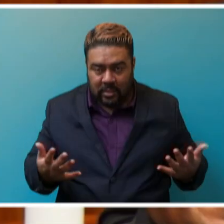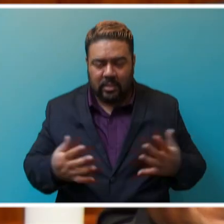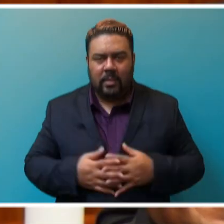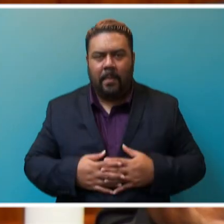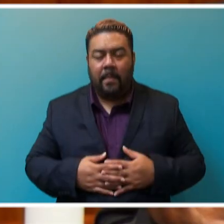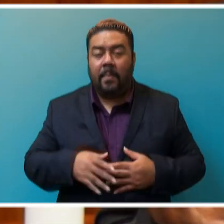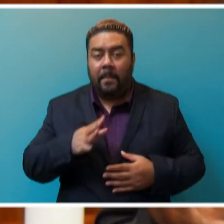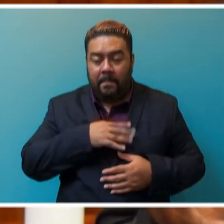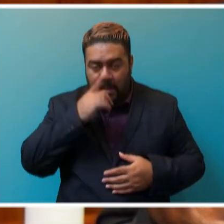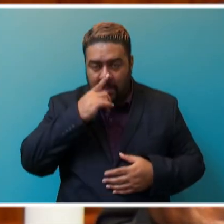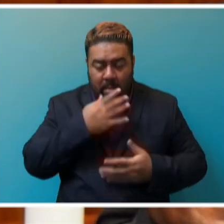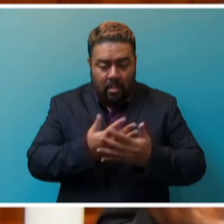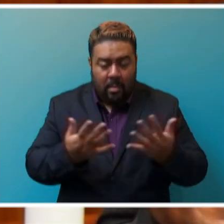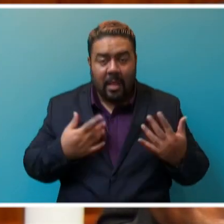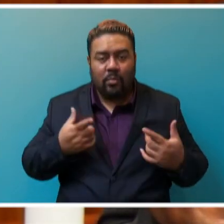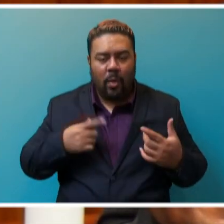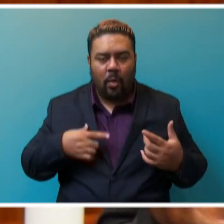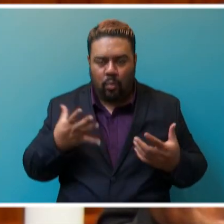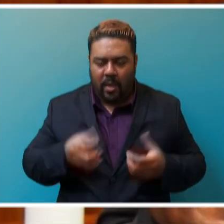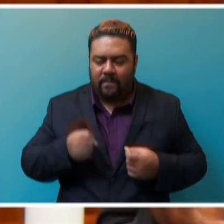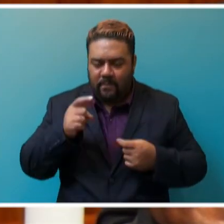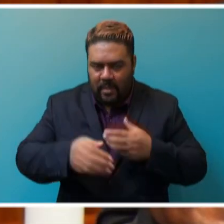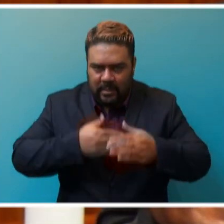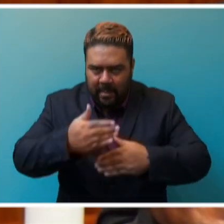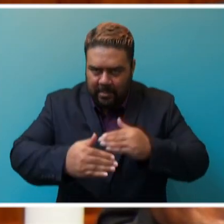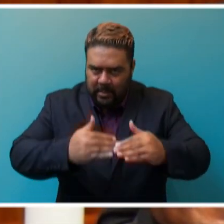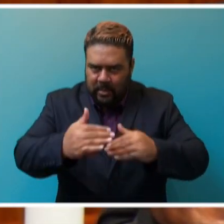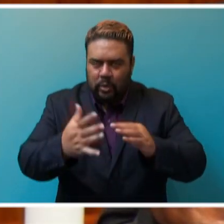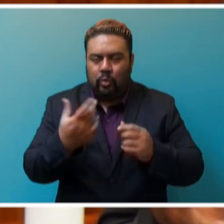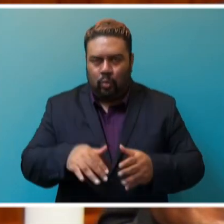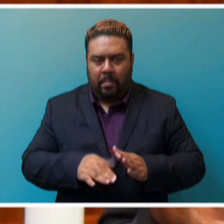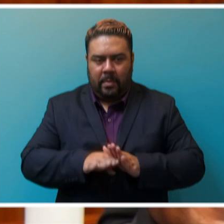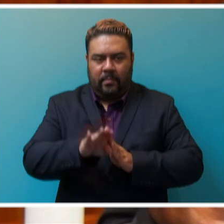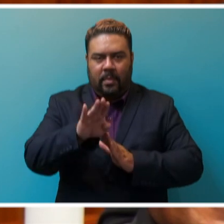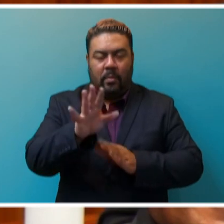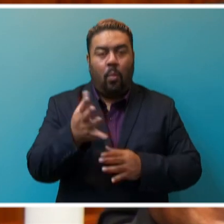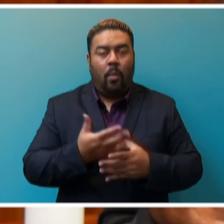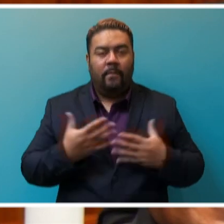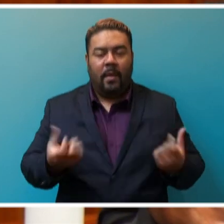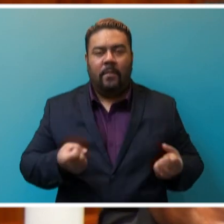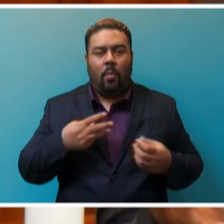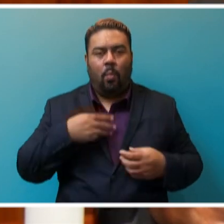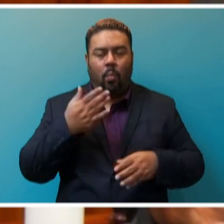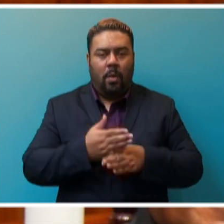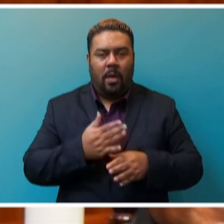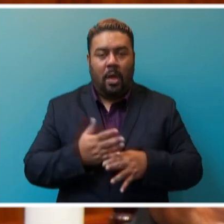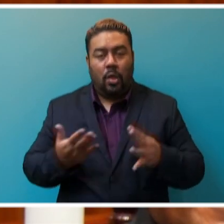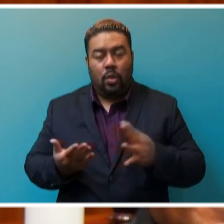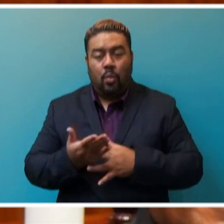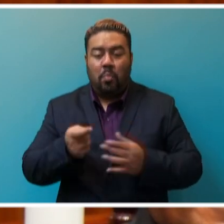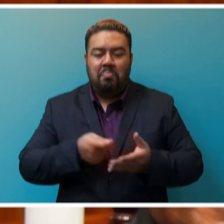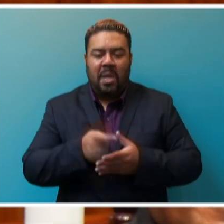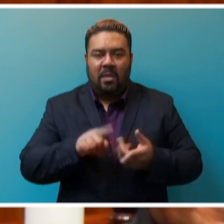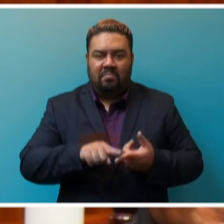is why we have taken decisive steps to uplift the welfare of our workers through pay increases,